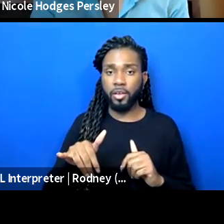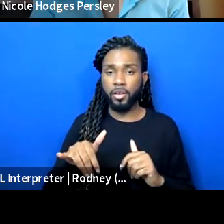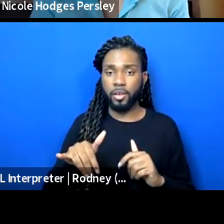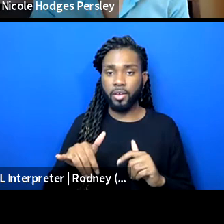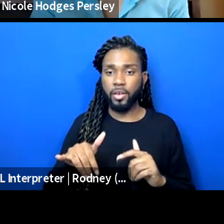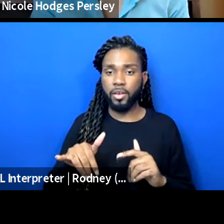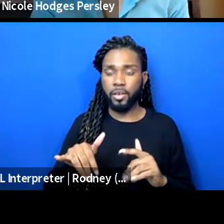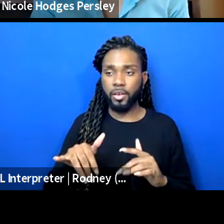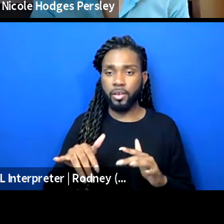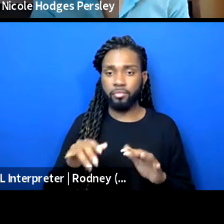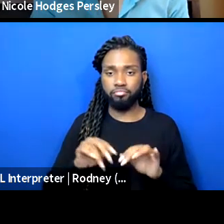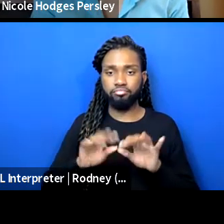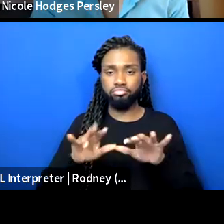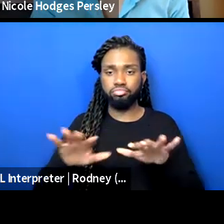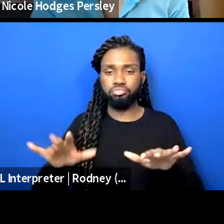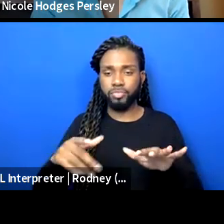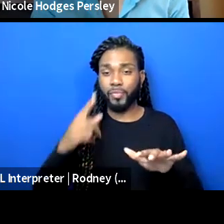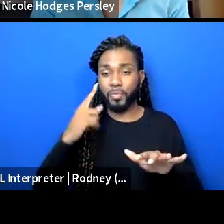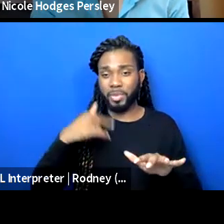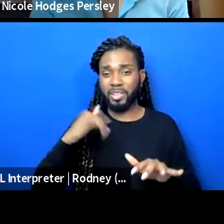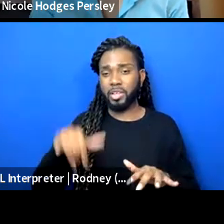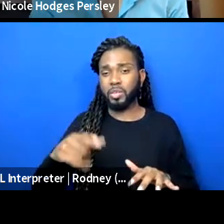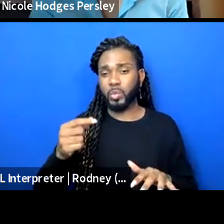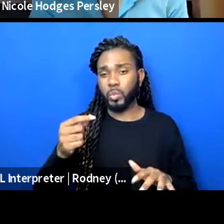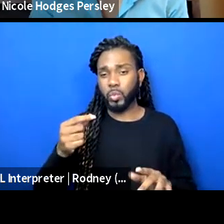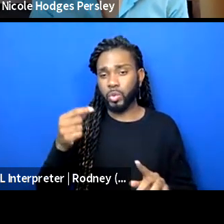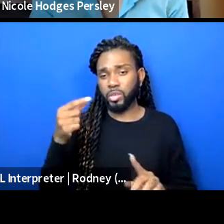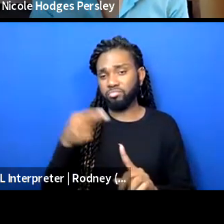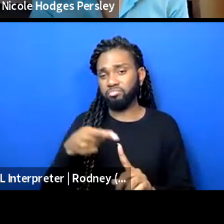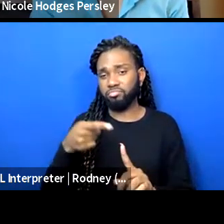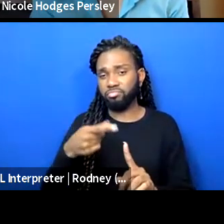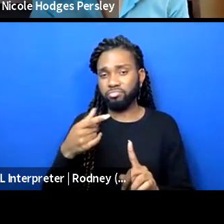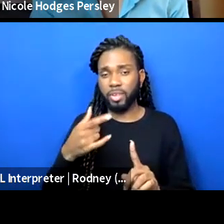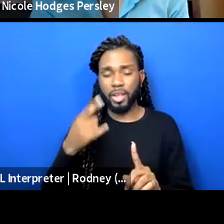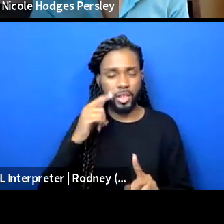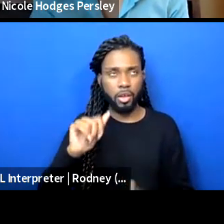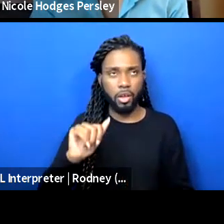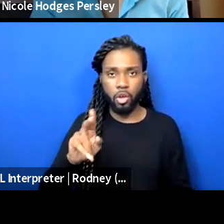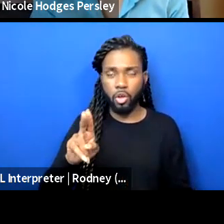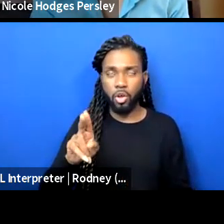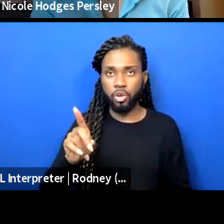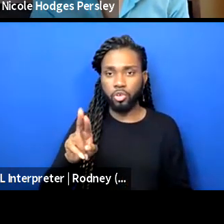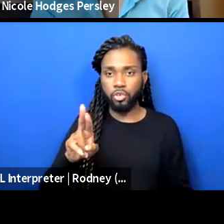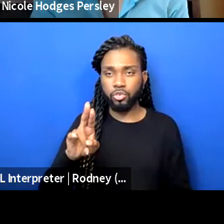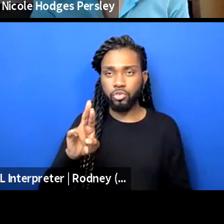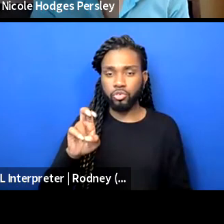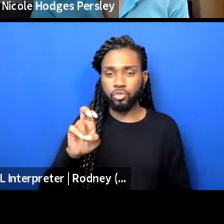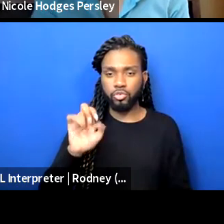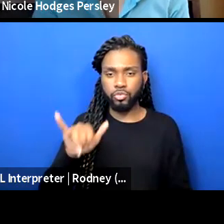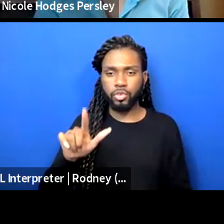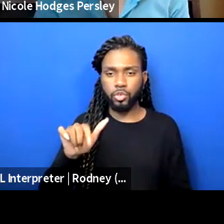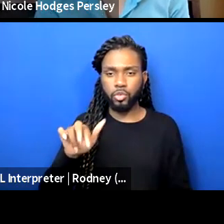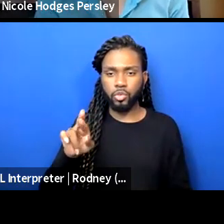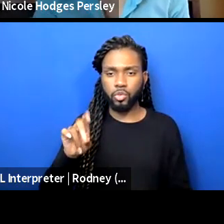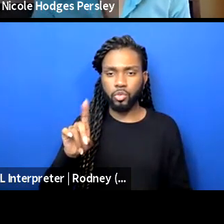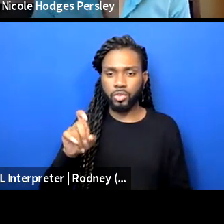I think that's what it is. I think we, I think this is Audre Lorde, but we are the ones we've been waiting for.